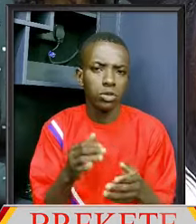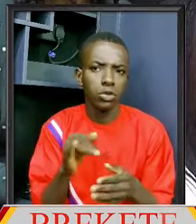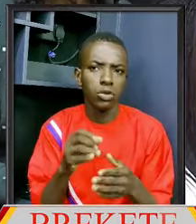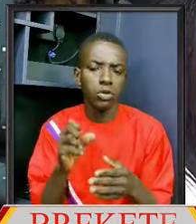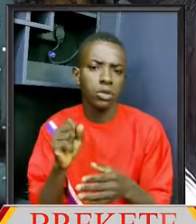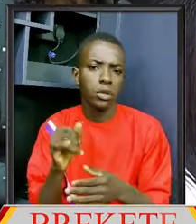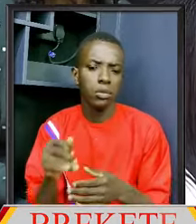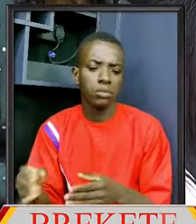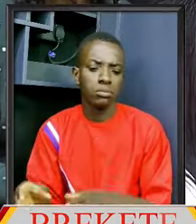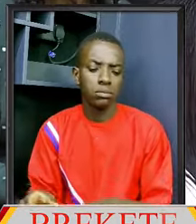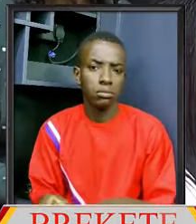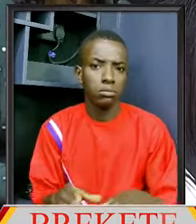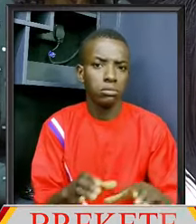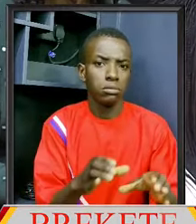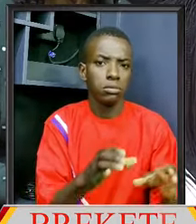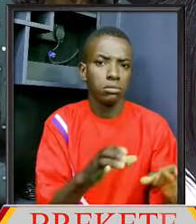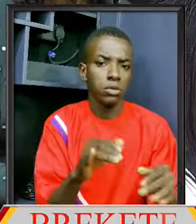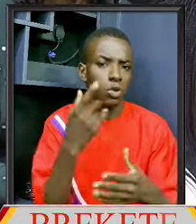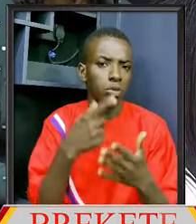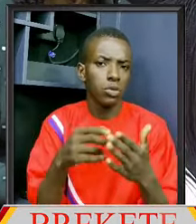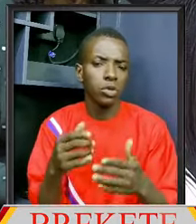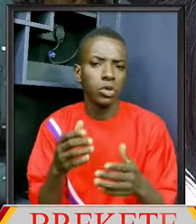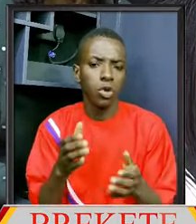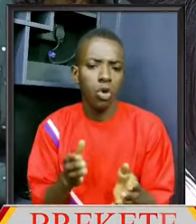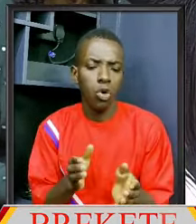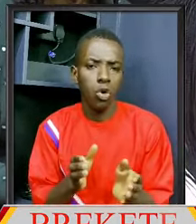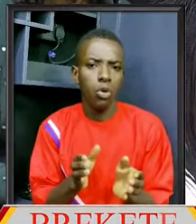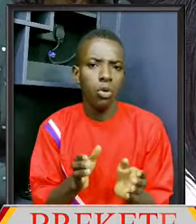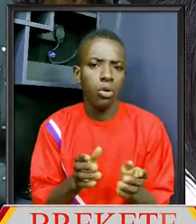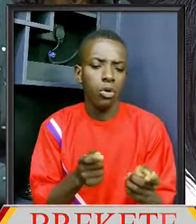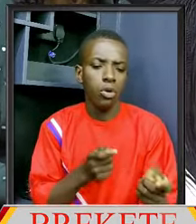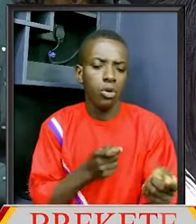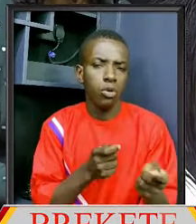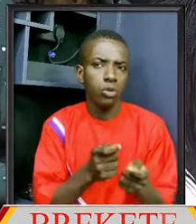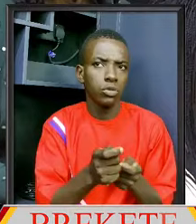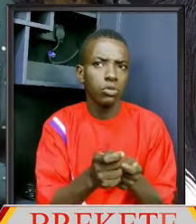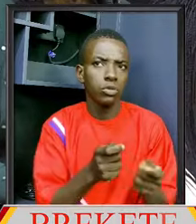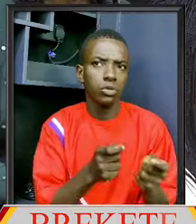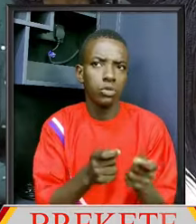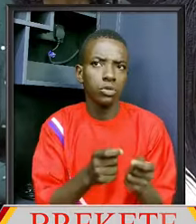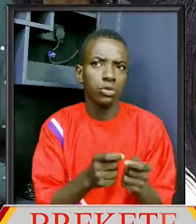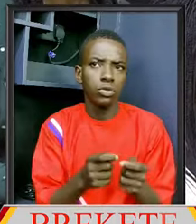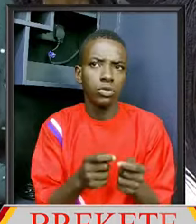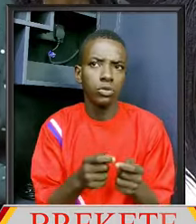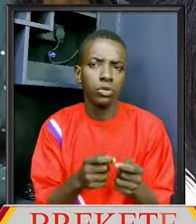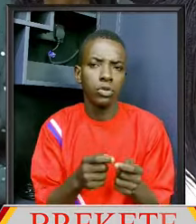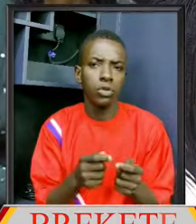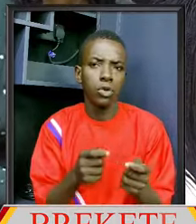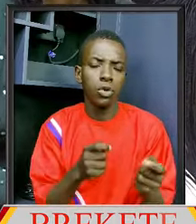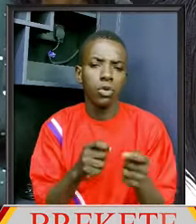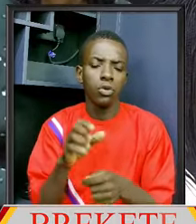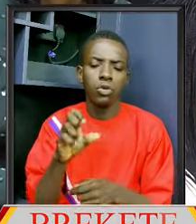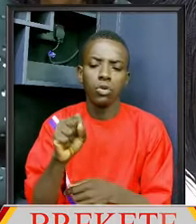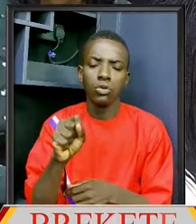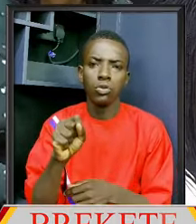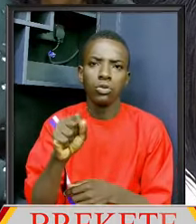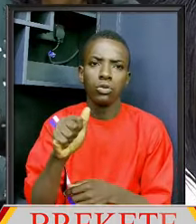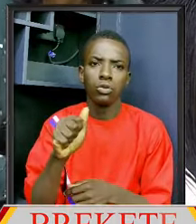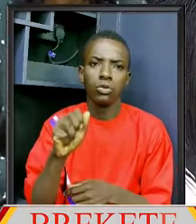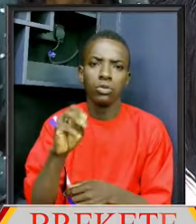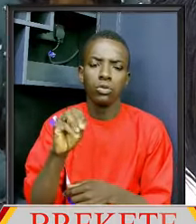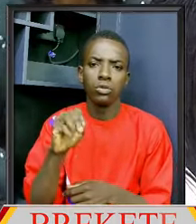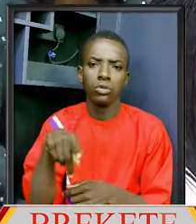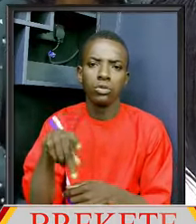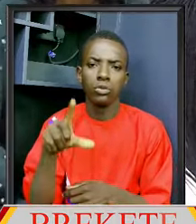like that. He get what you would they call control. Control measures. No be measure. Control sample. Okay.